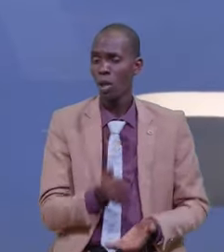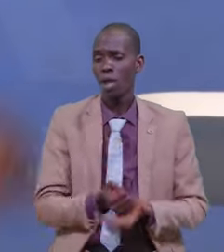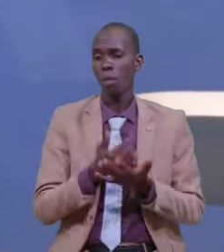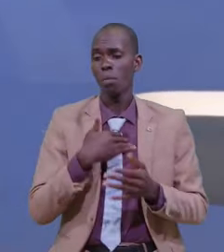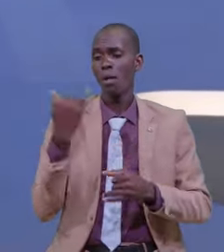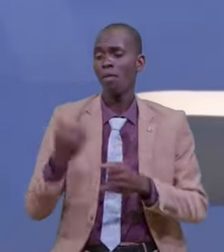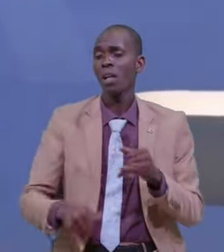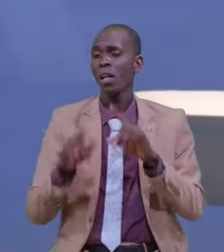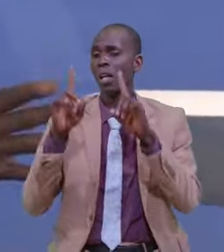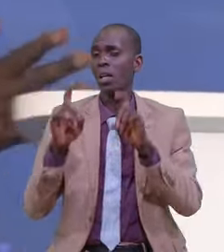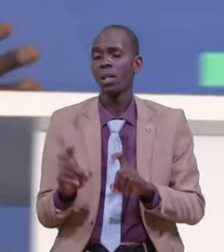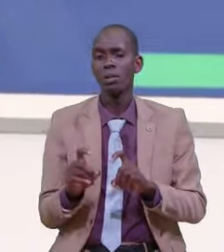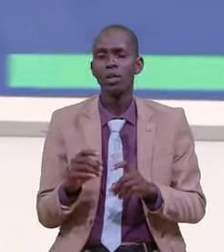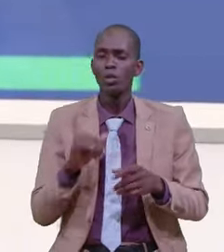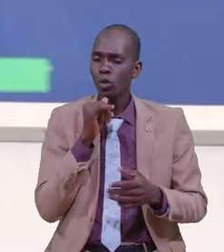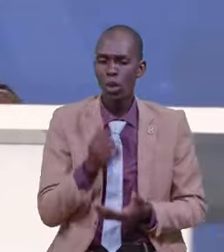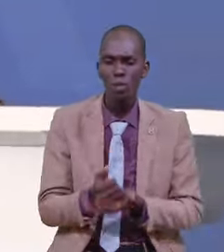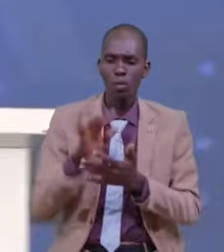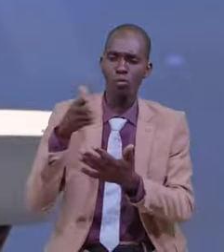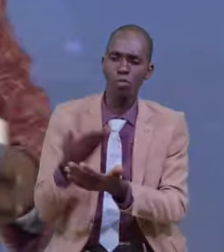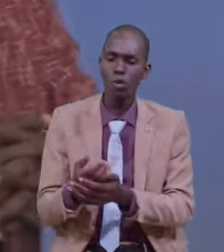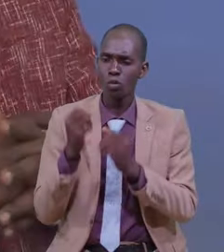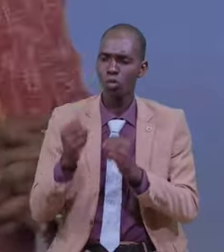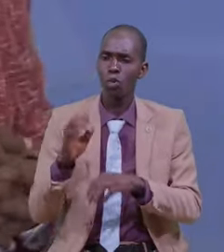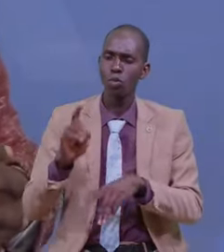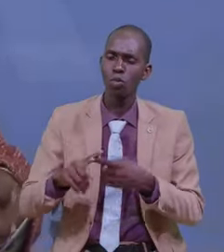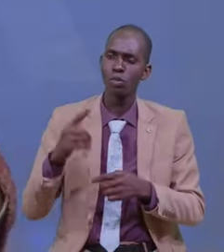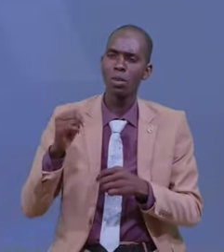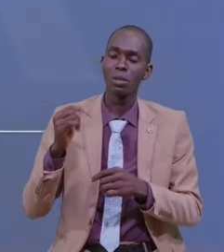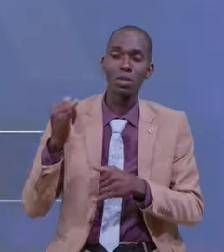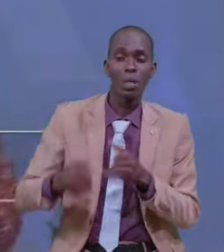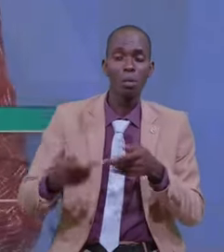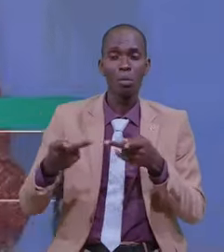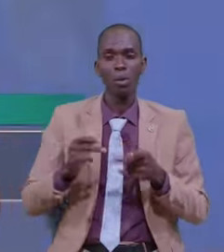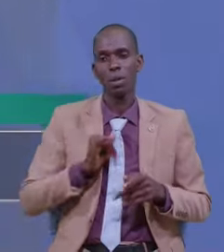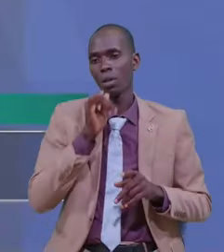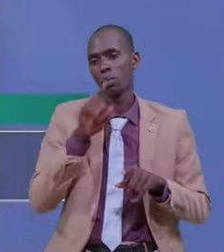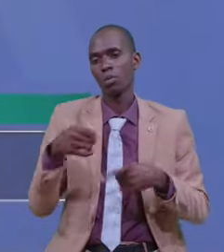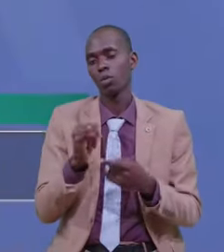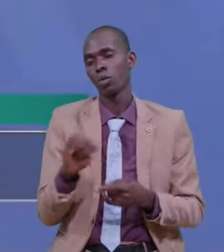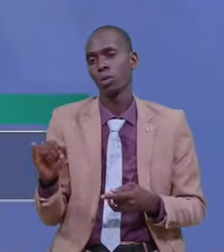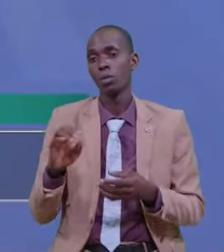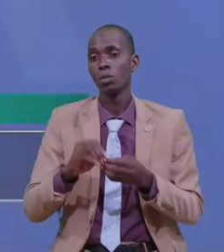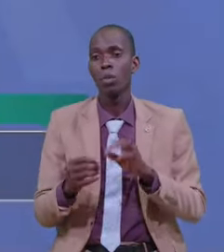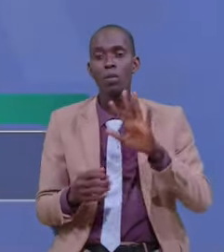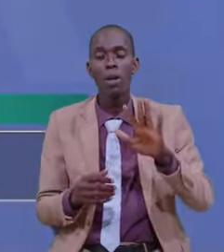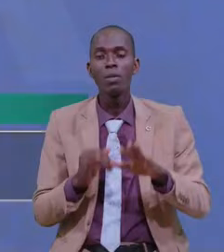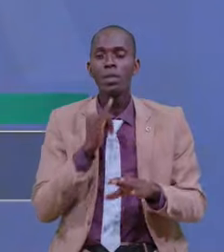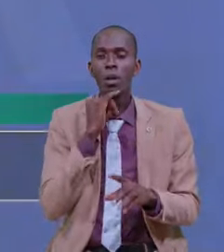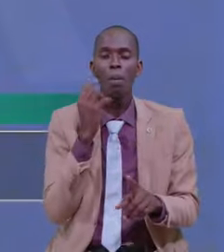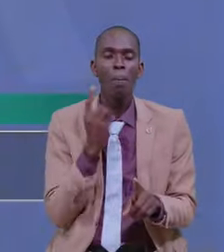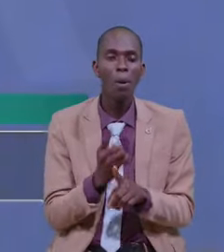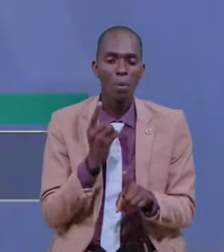the place I'm going? Number five is proper speech.